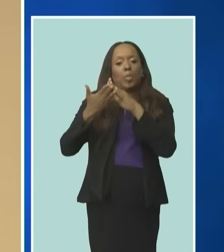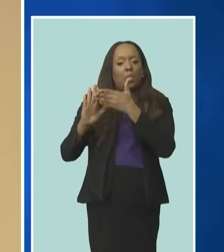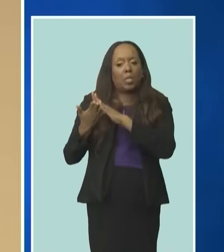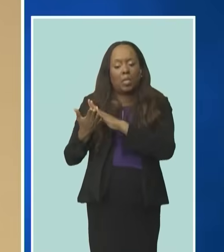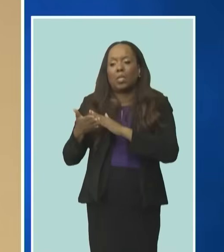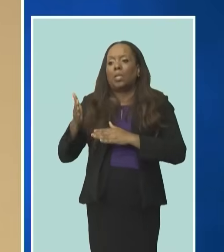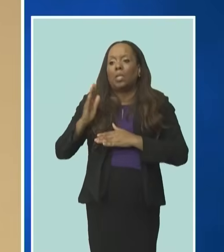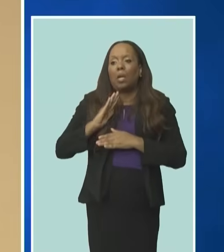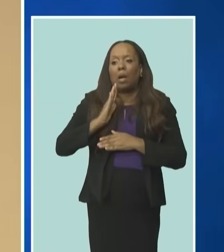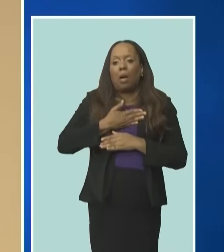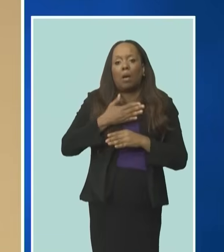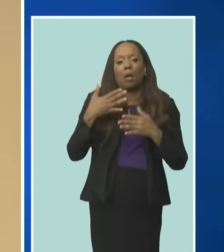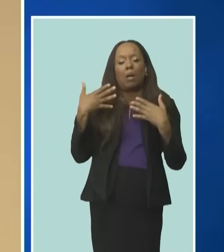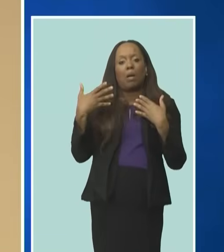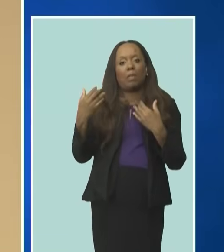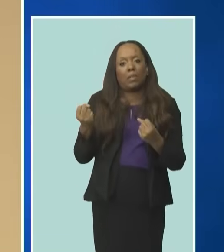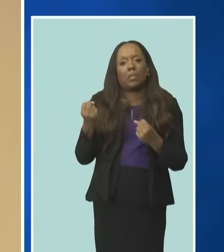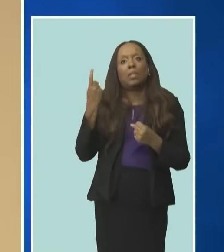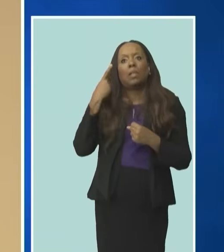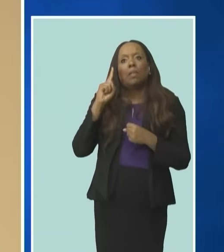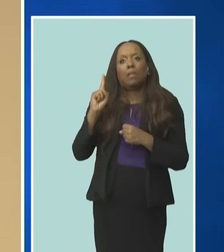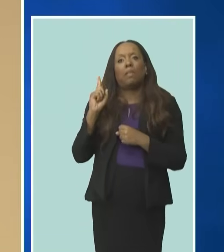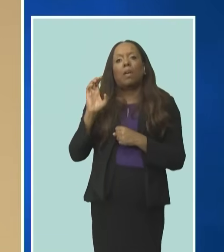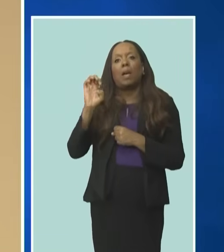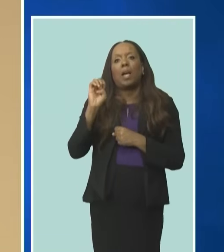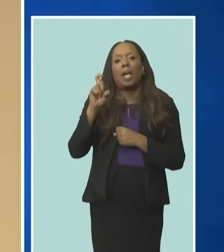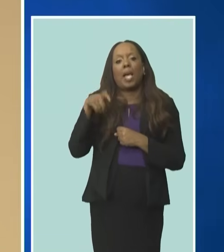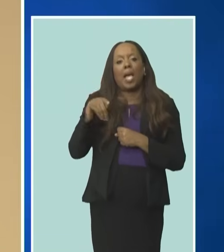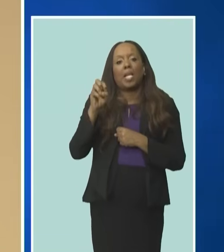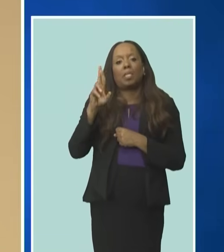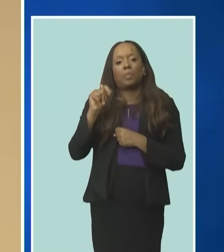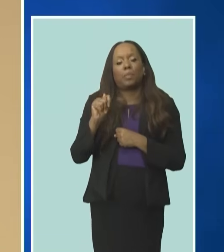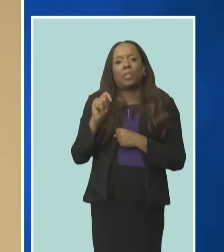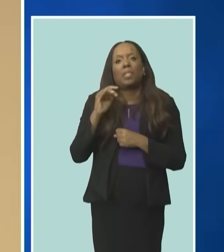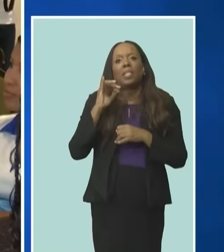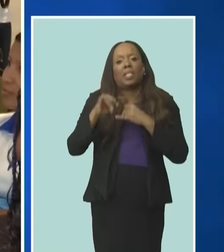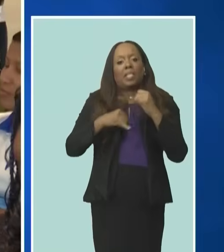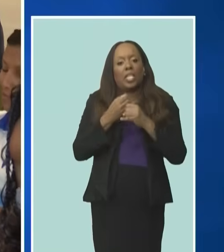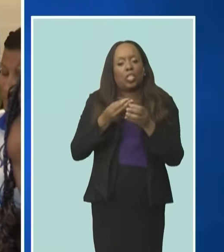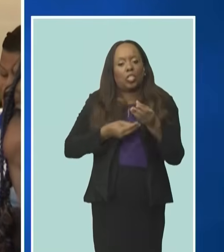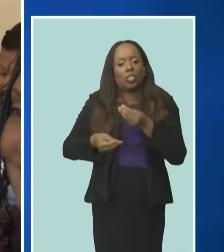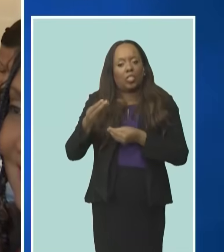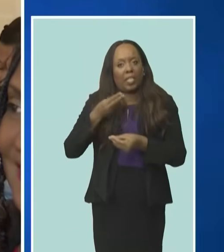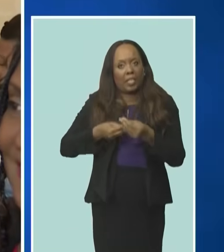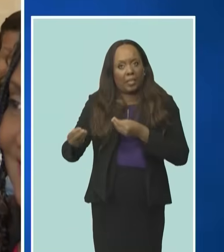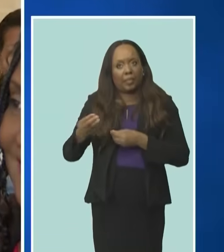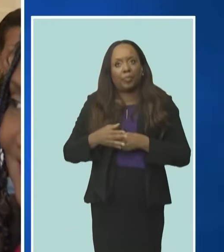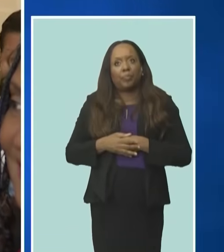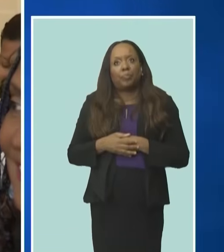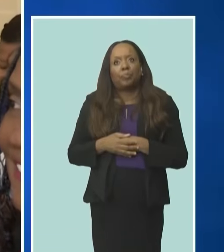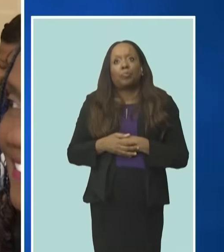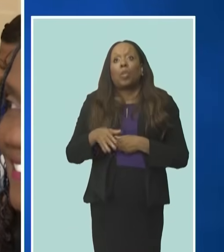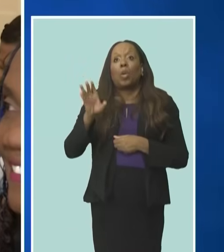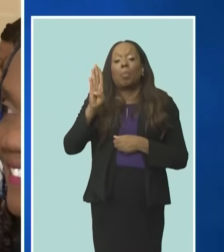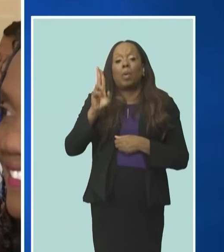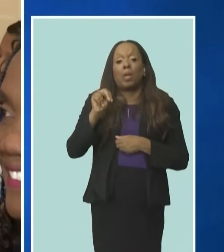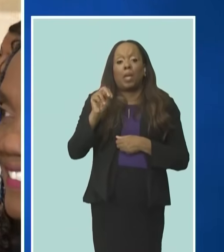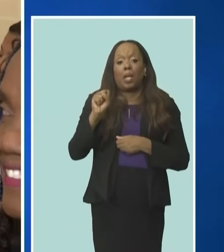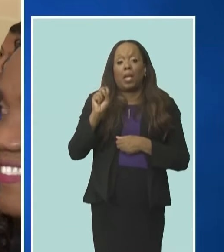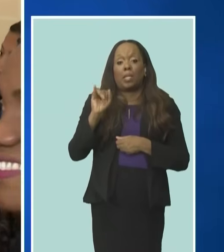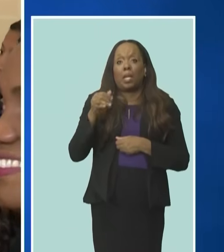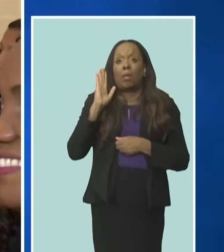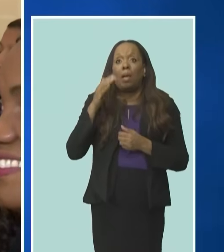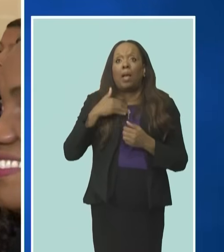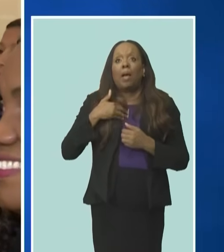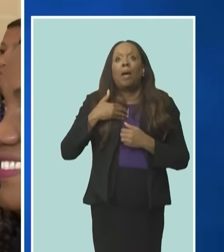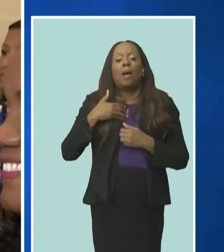confidence that is required for our exports and international trade. The BNSI will launch a national campaign